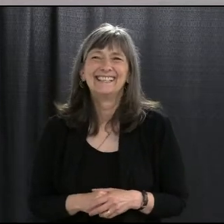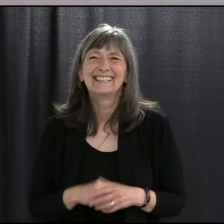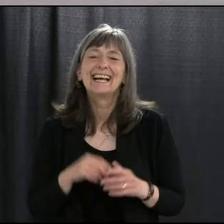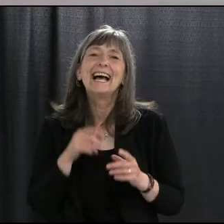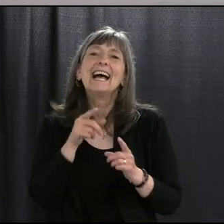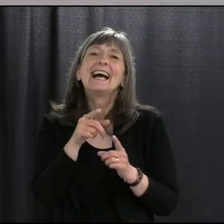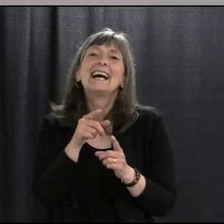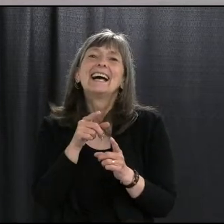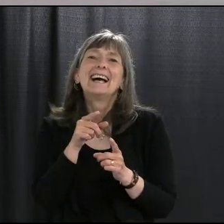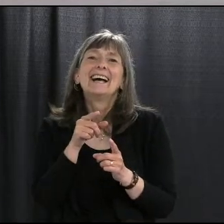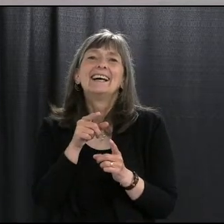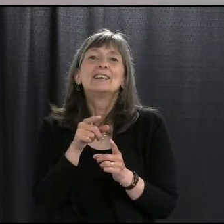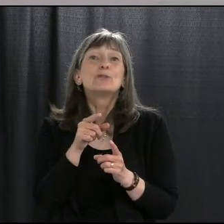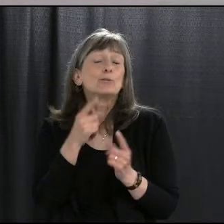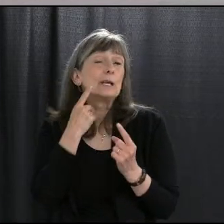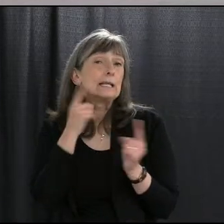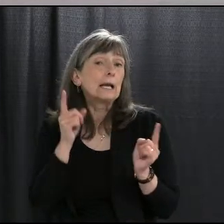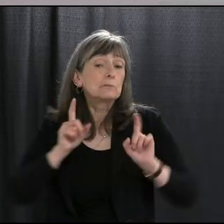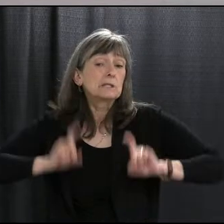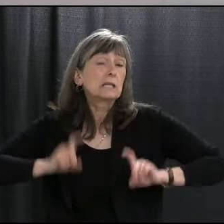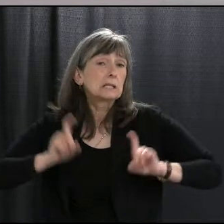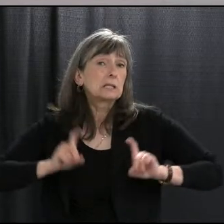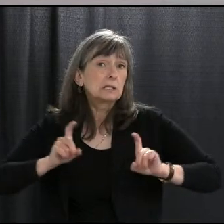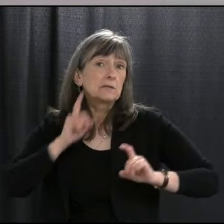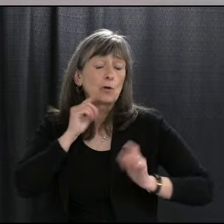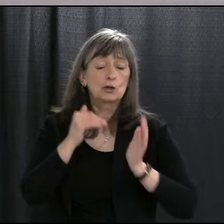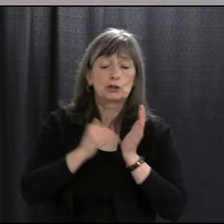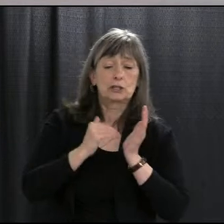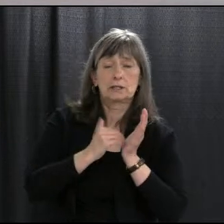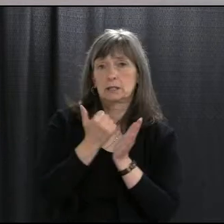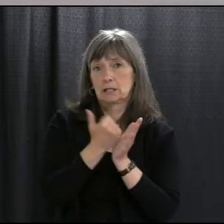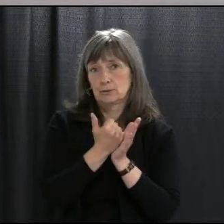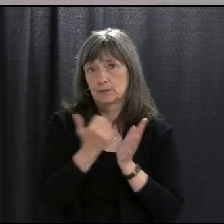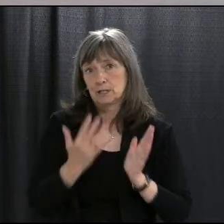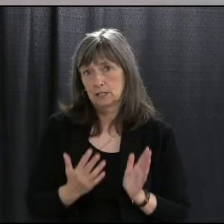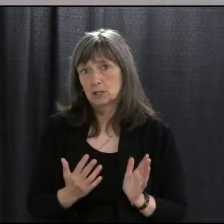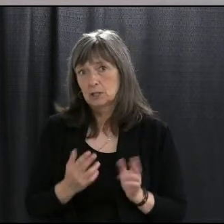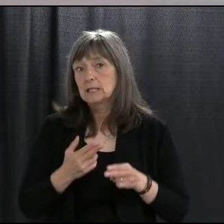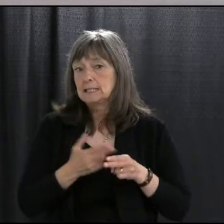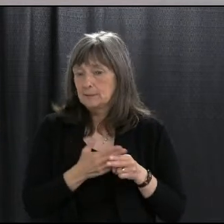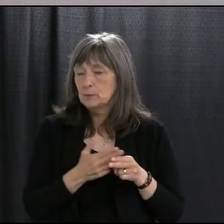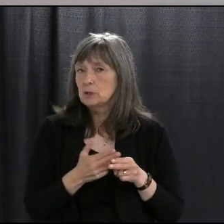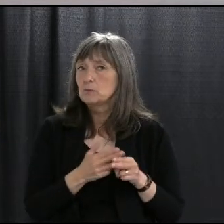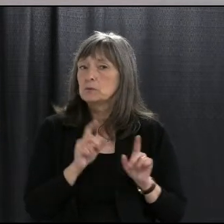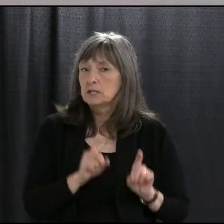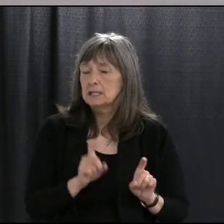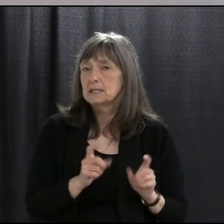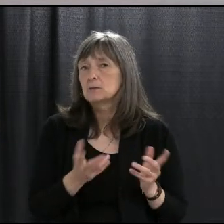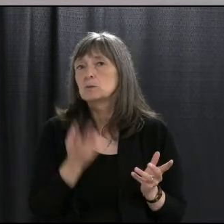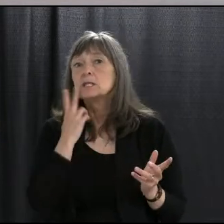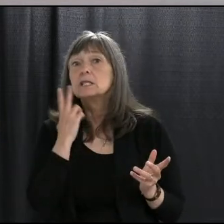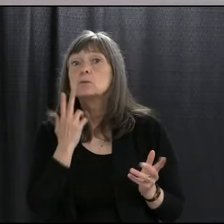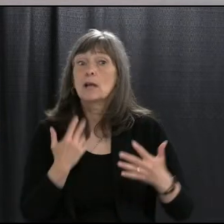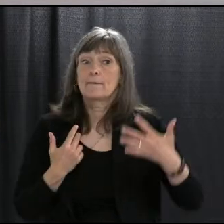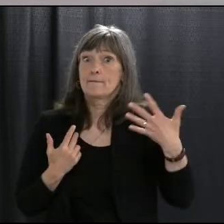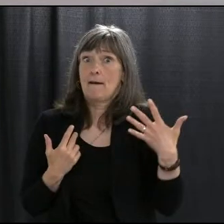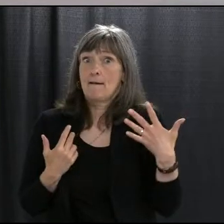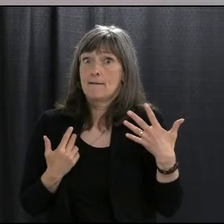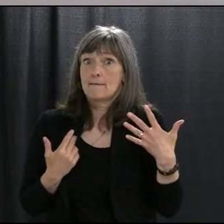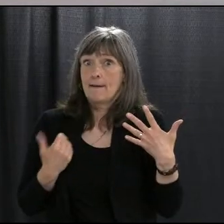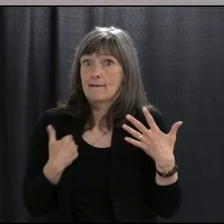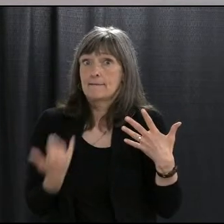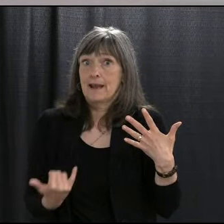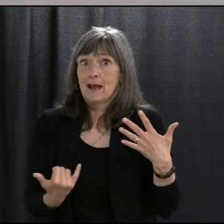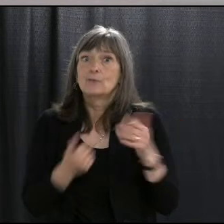it. So we've announced a pilot program for physician assistants. We have 5 positions in the province, 1 in each of